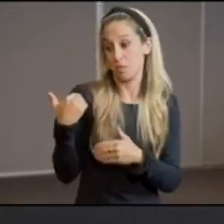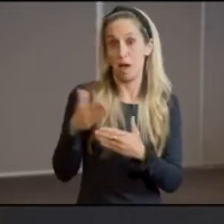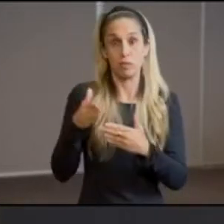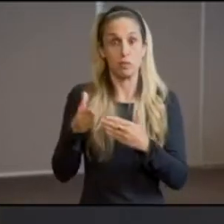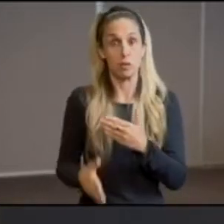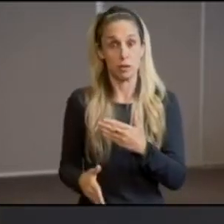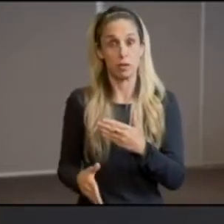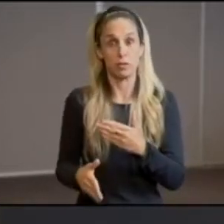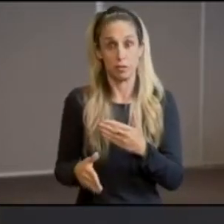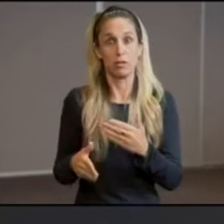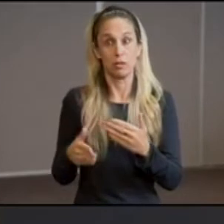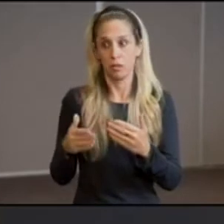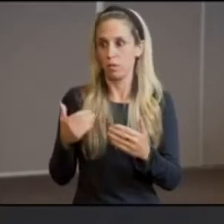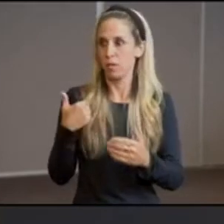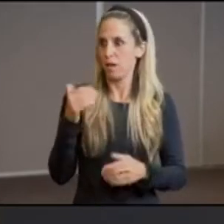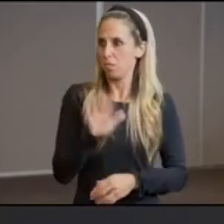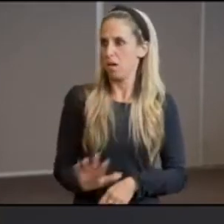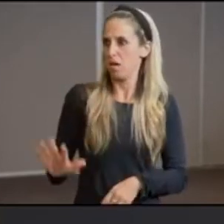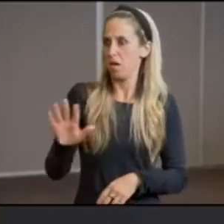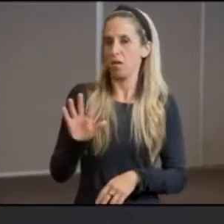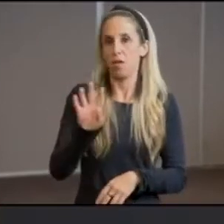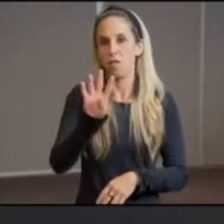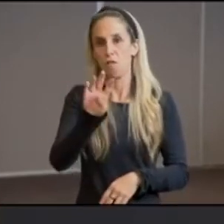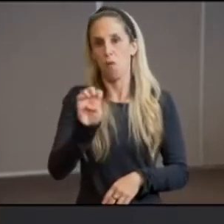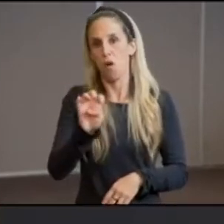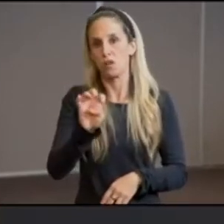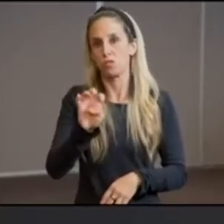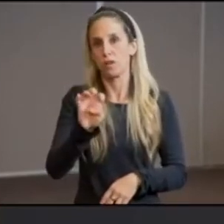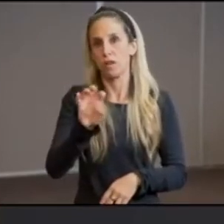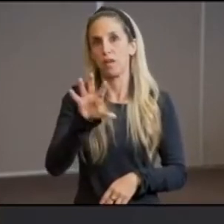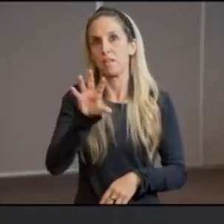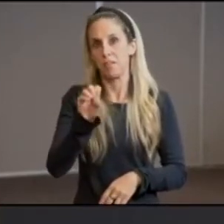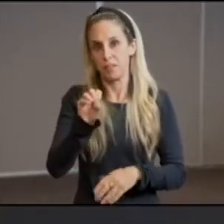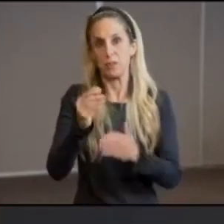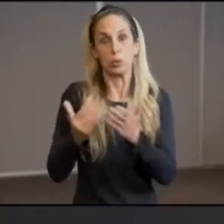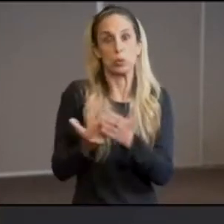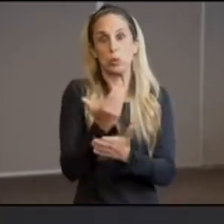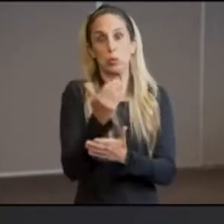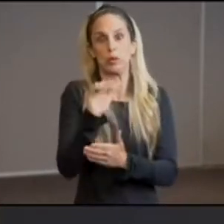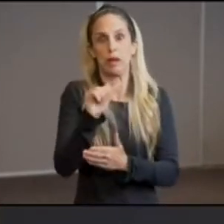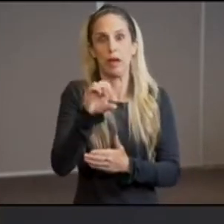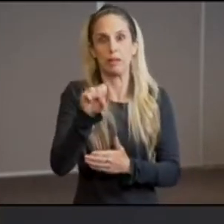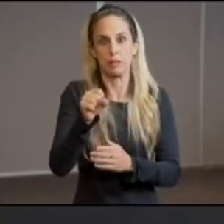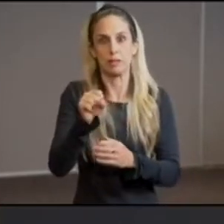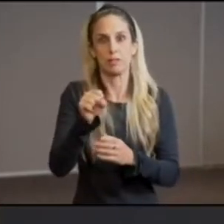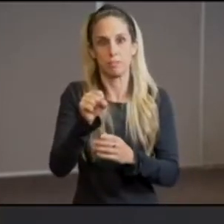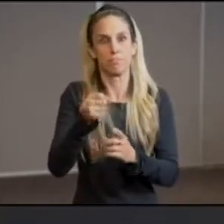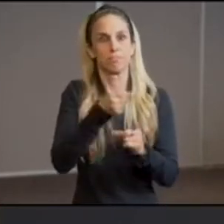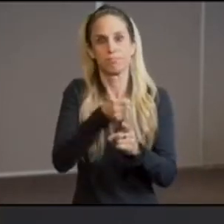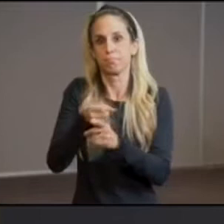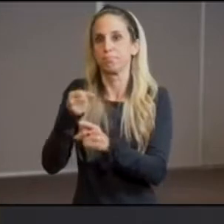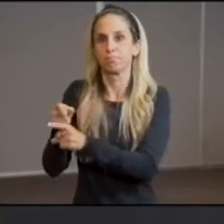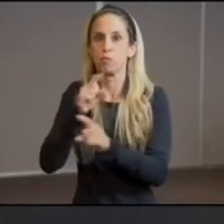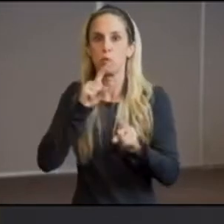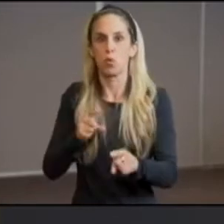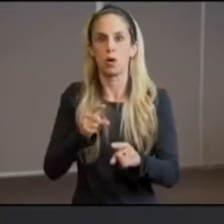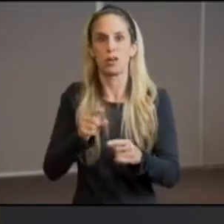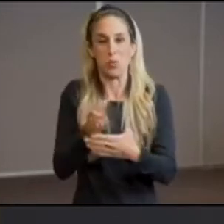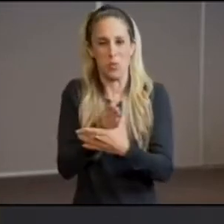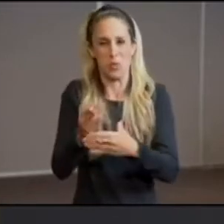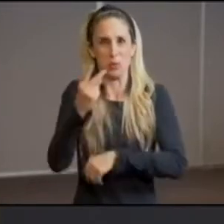example, we had somewhere in the neighborhood of 450 new cases reported in a 2-day